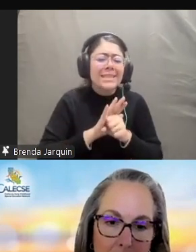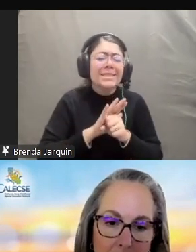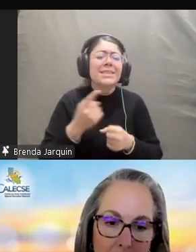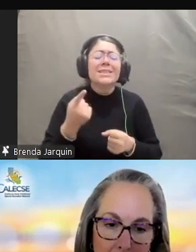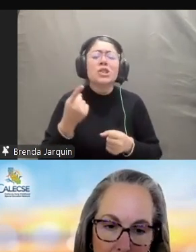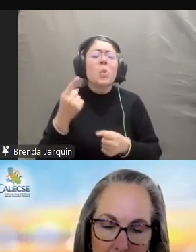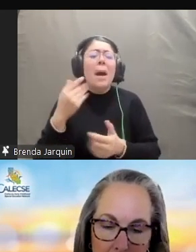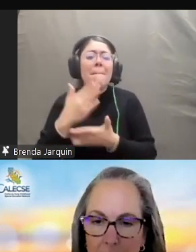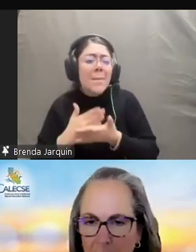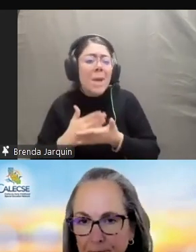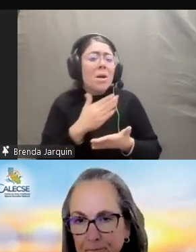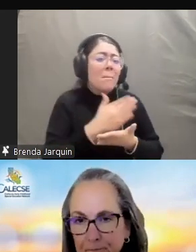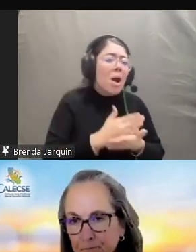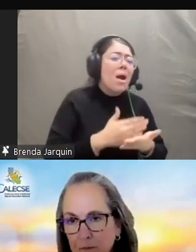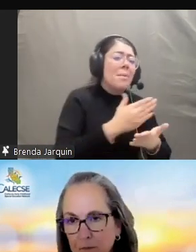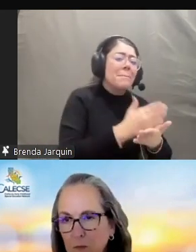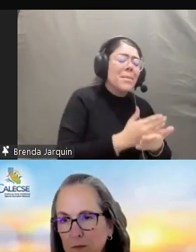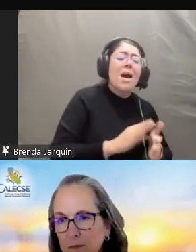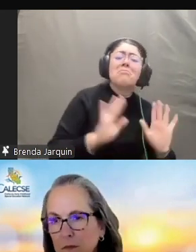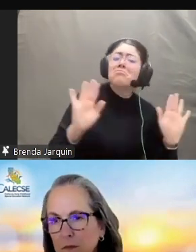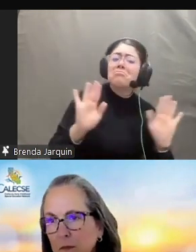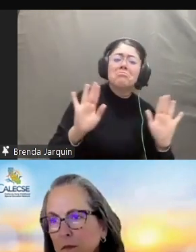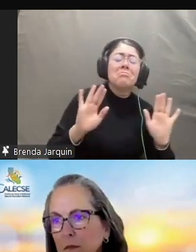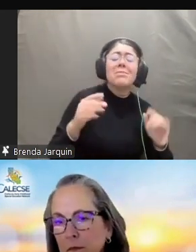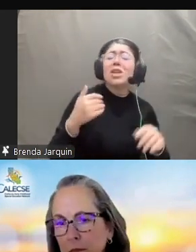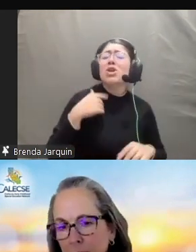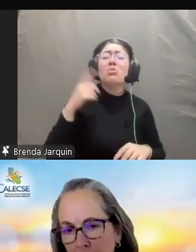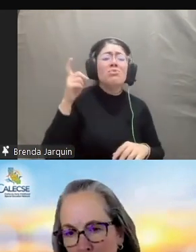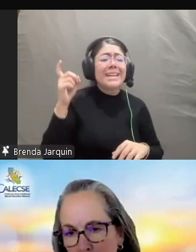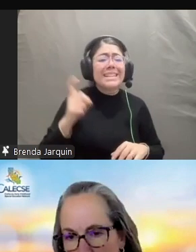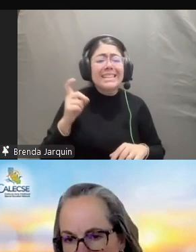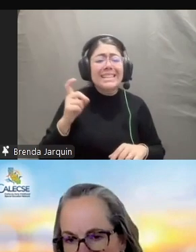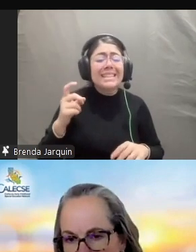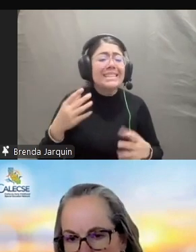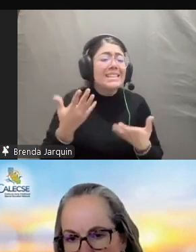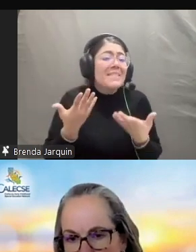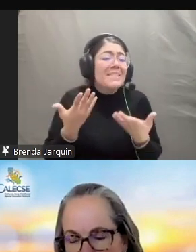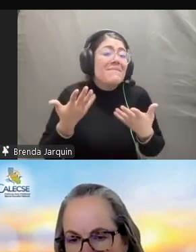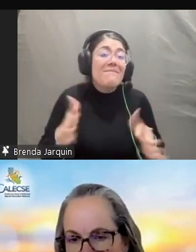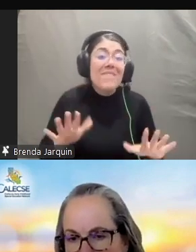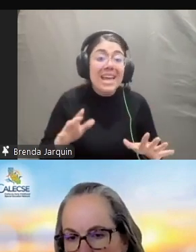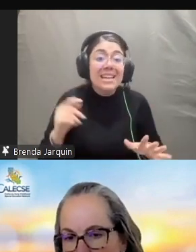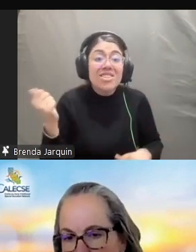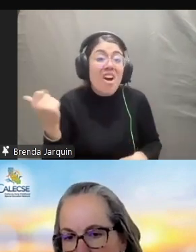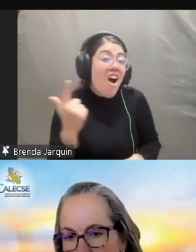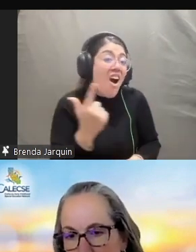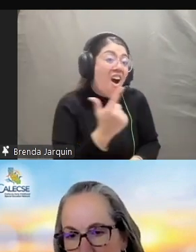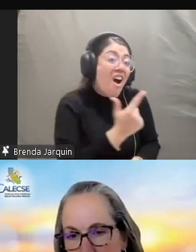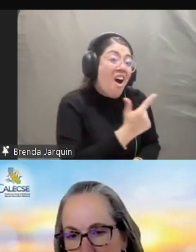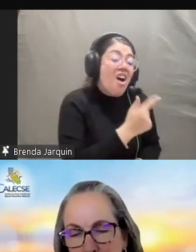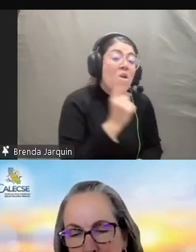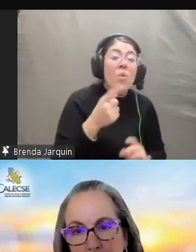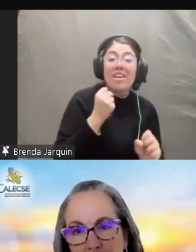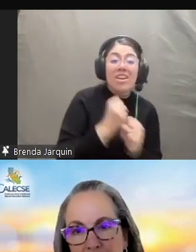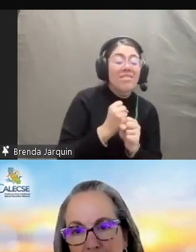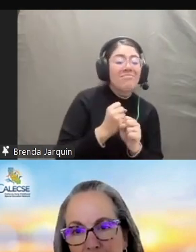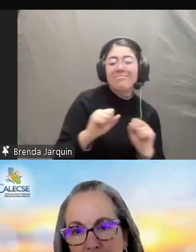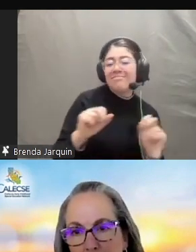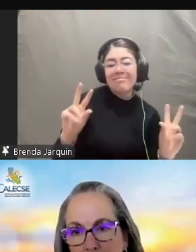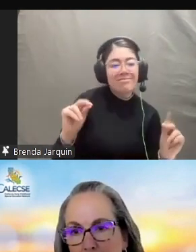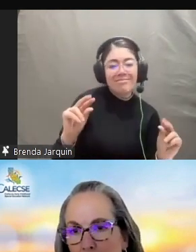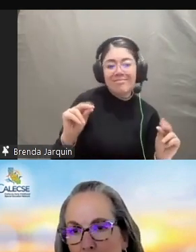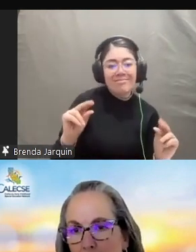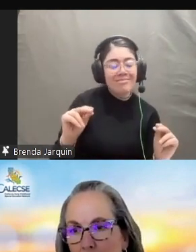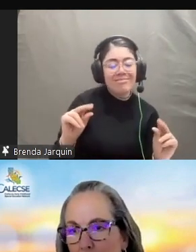are the greatest needs in your area. You don't have to do everything all one year, but take what's most important to you this year and